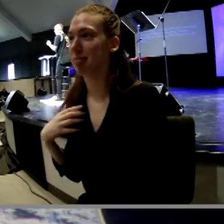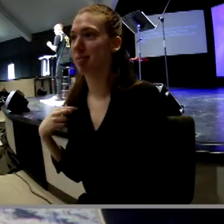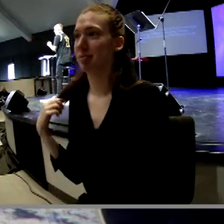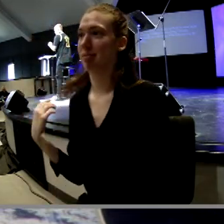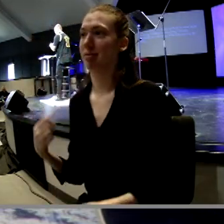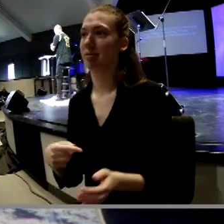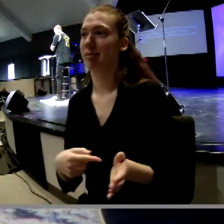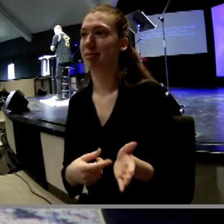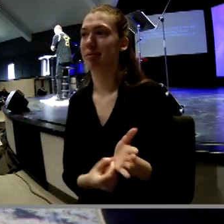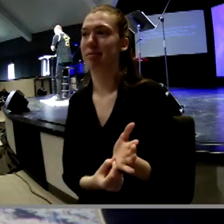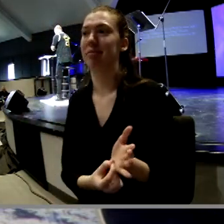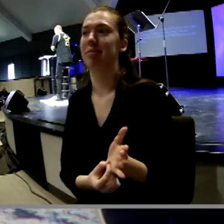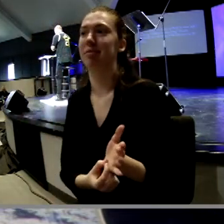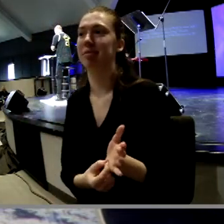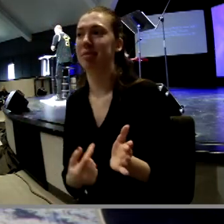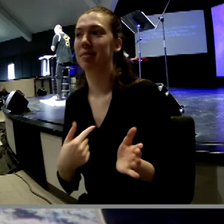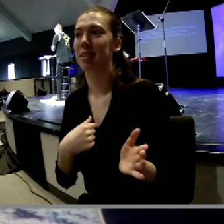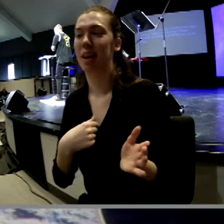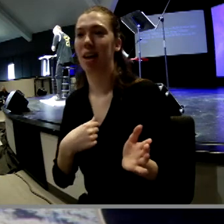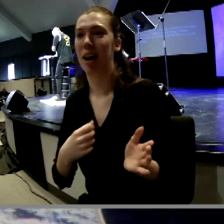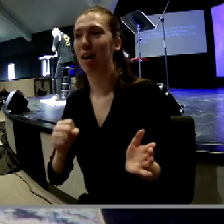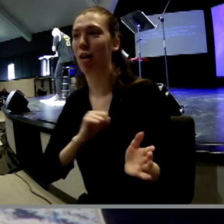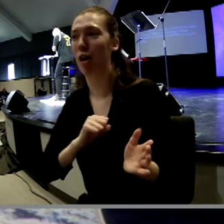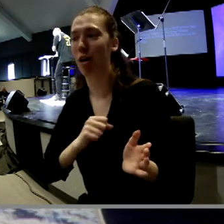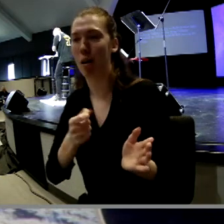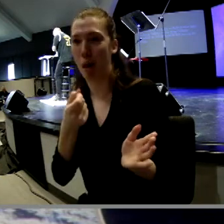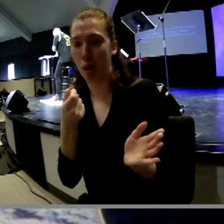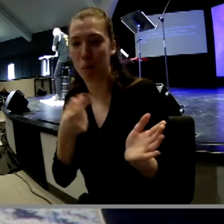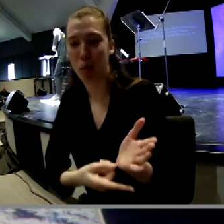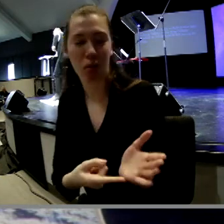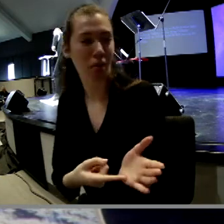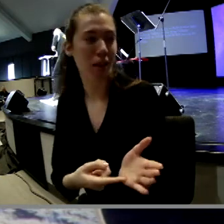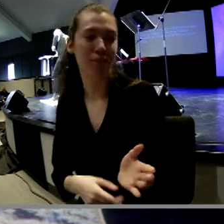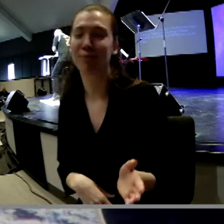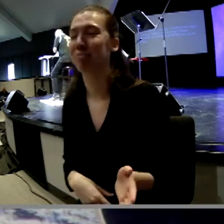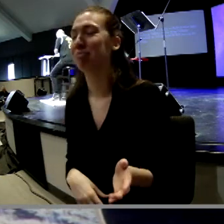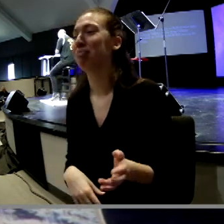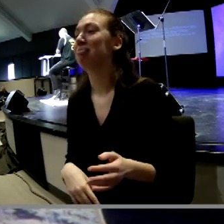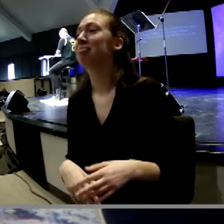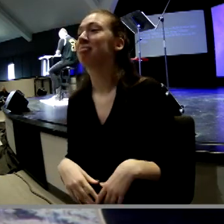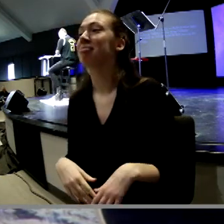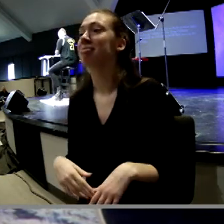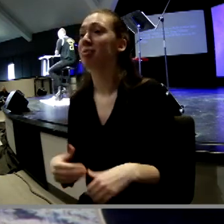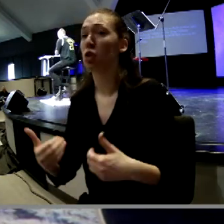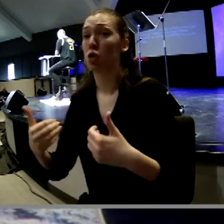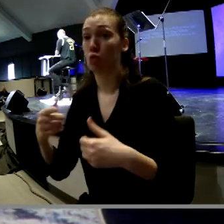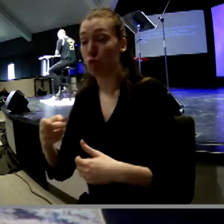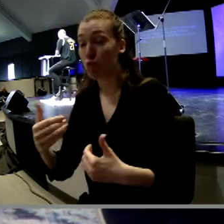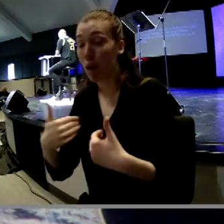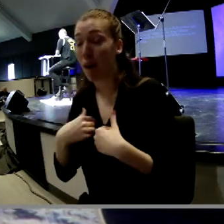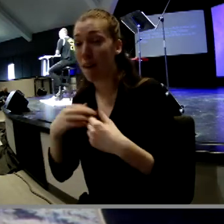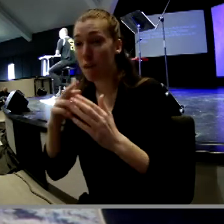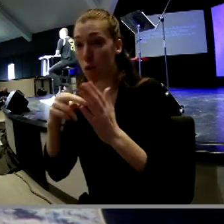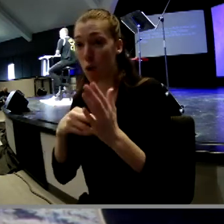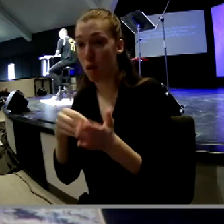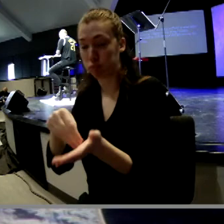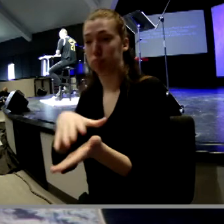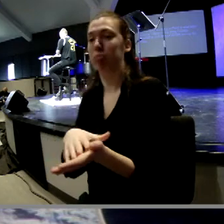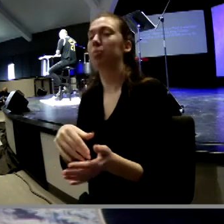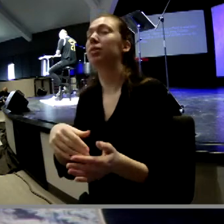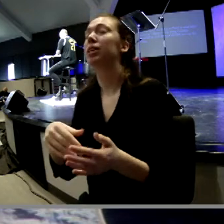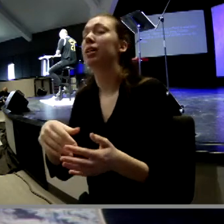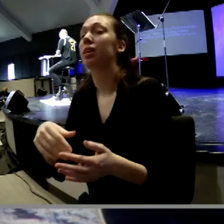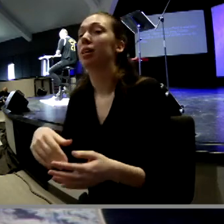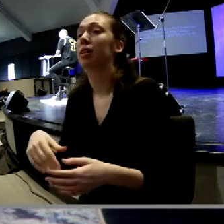That was funny. You have a role to play. You ready? You have a role to play, write this down, in what God is